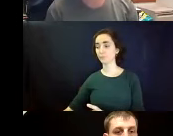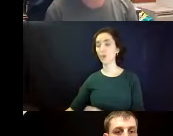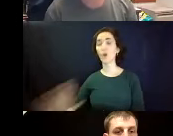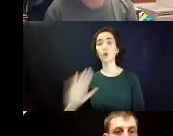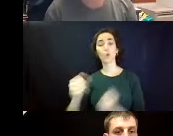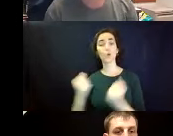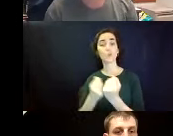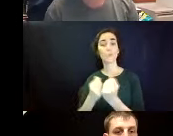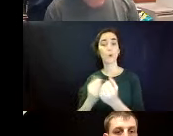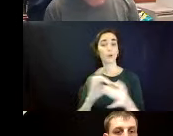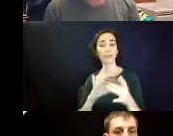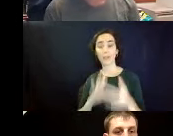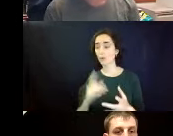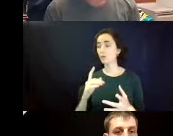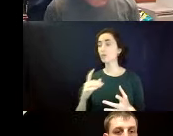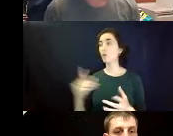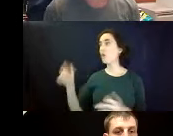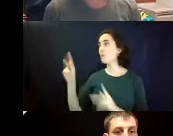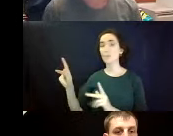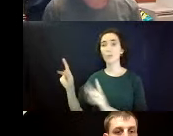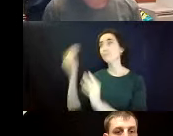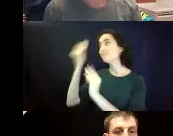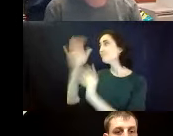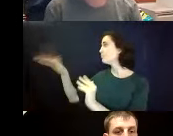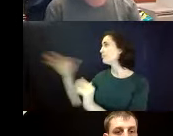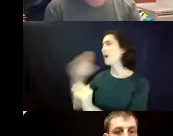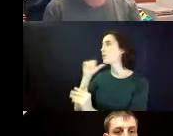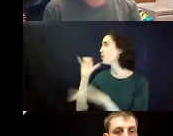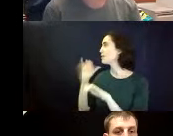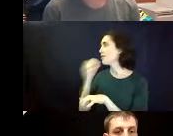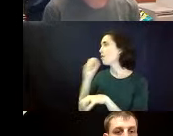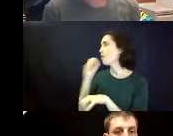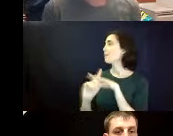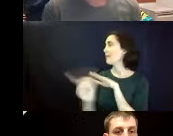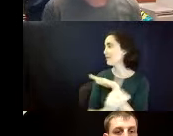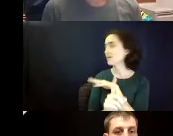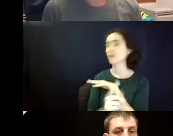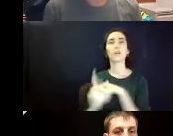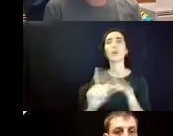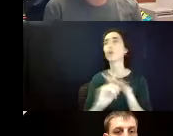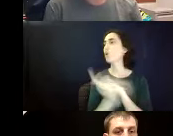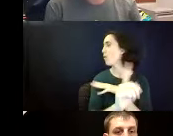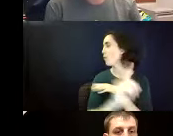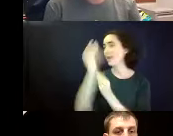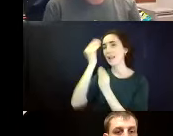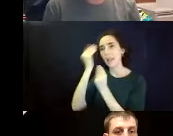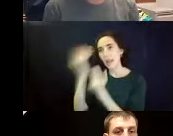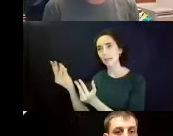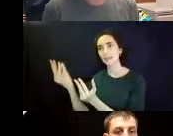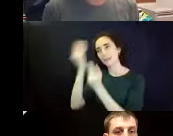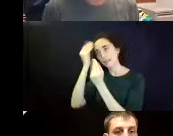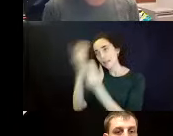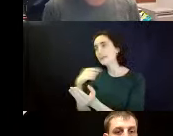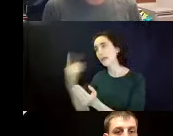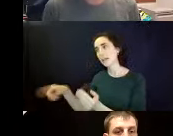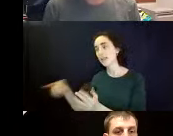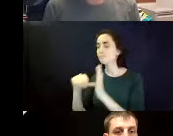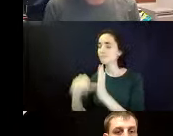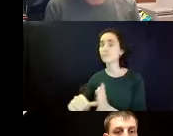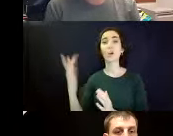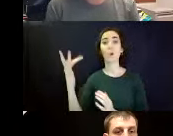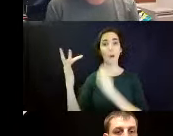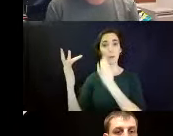plan to stay at home. Let those people know where you're going. I can't stress that enough, because after the hurricane and we're in a